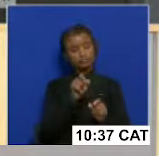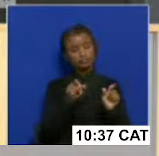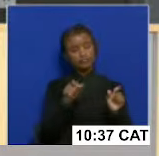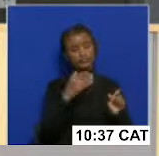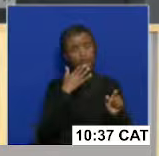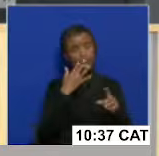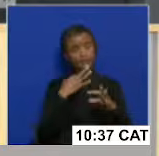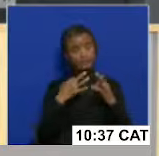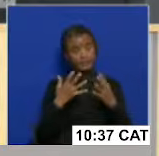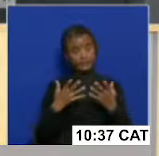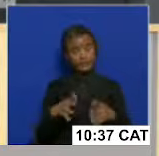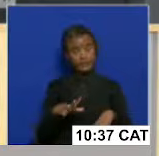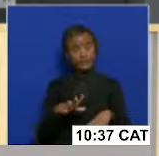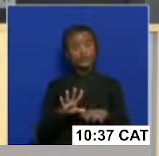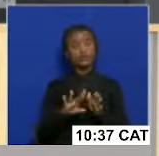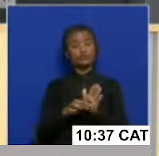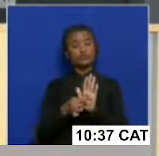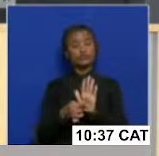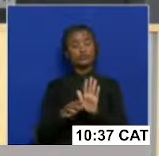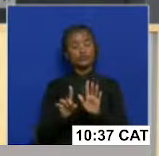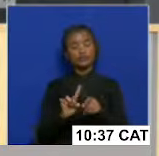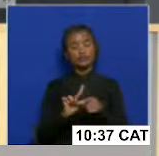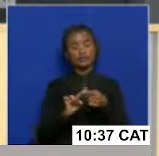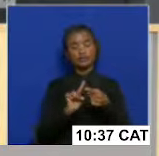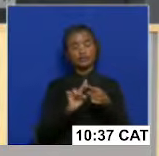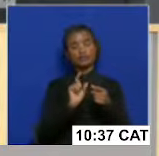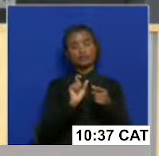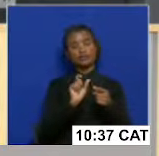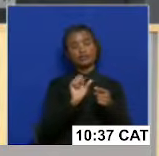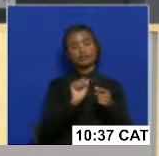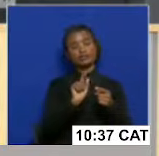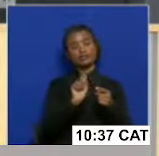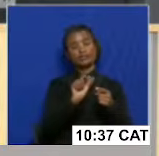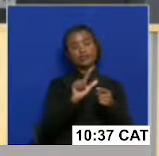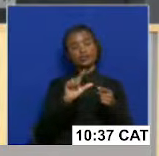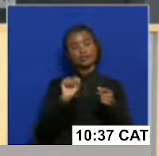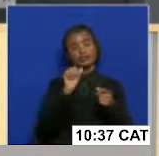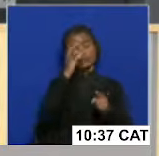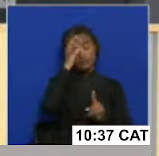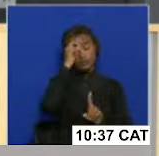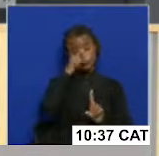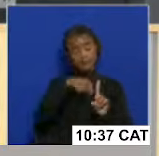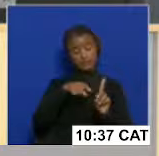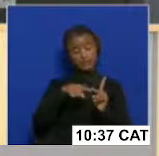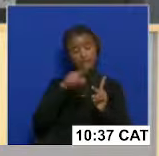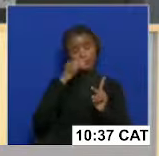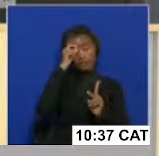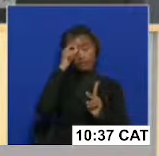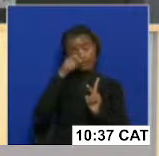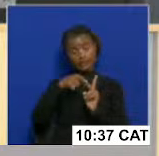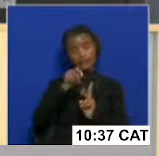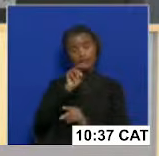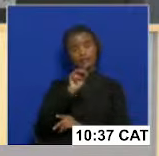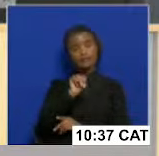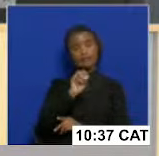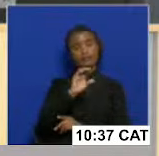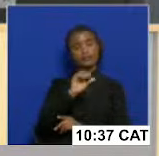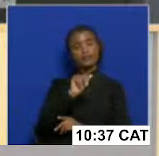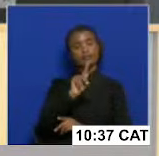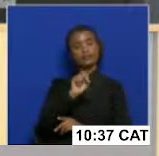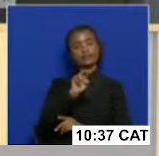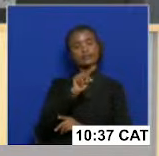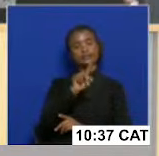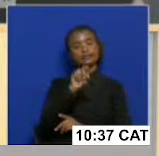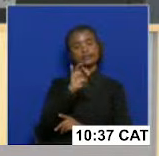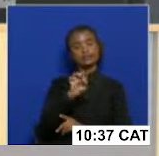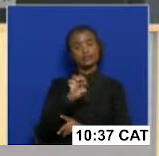and Mackenzie have arrived at the apartment. You've identified them in a picture where they are inside the apartment. Do you